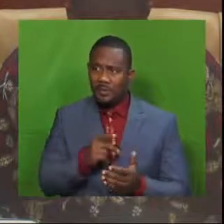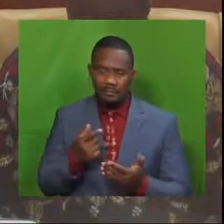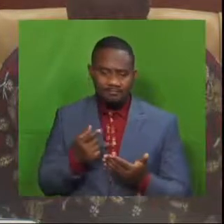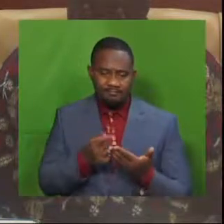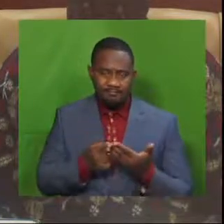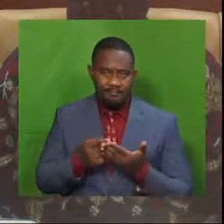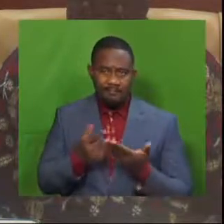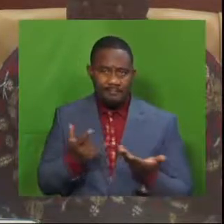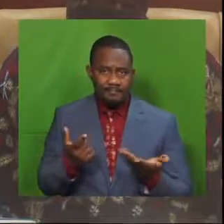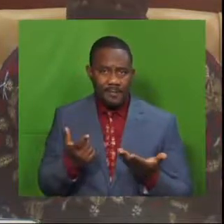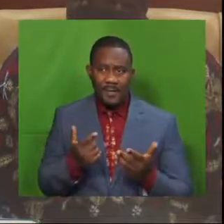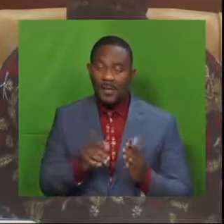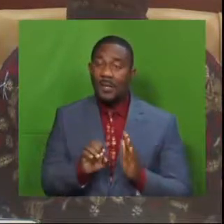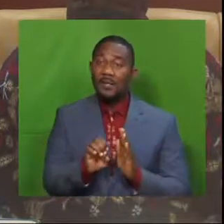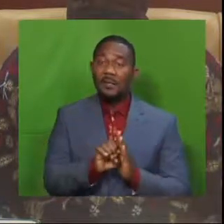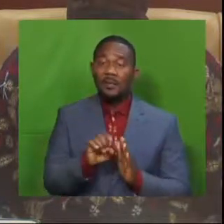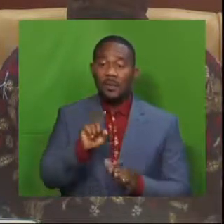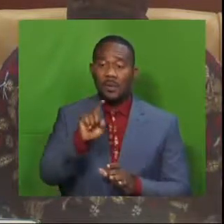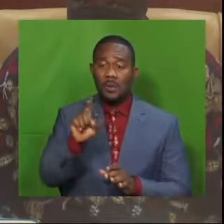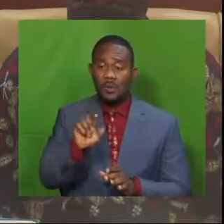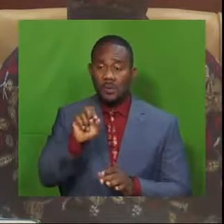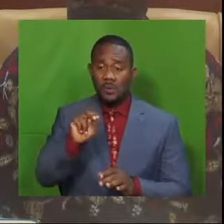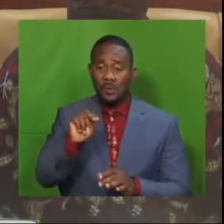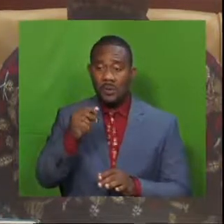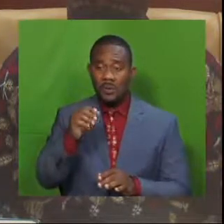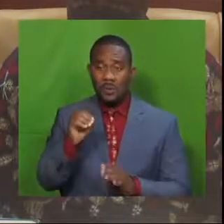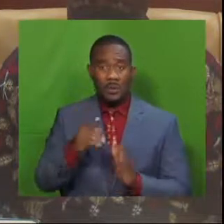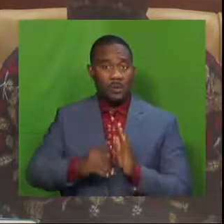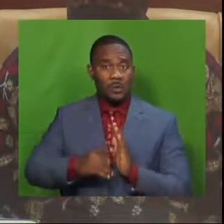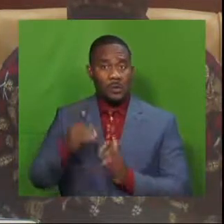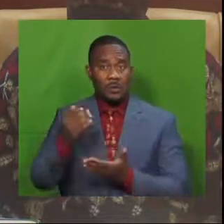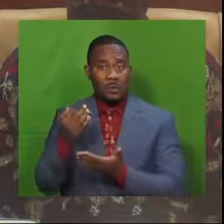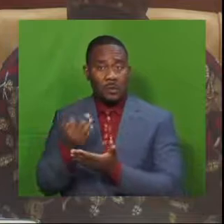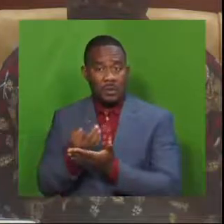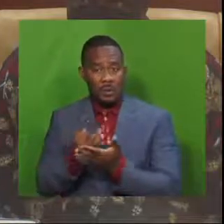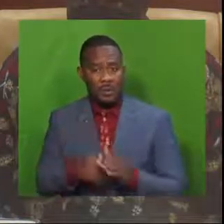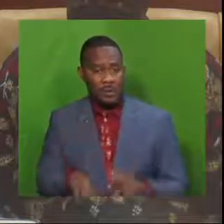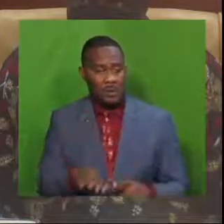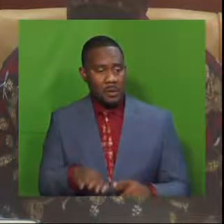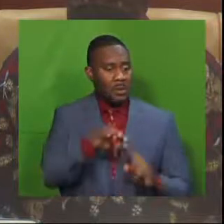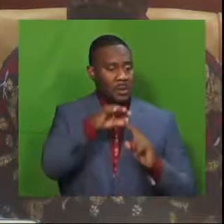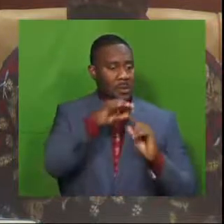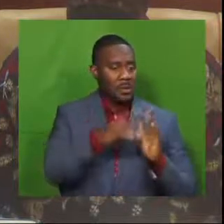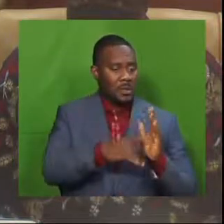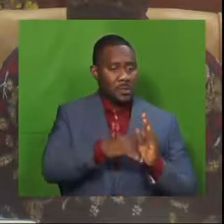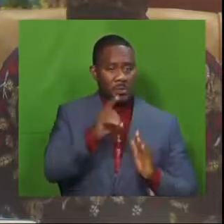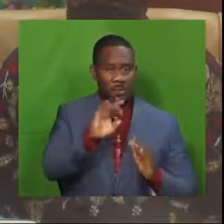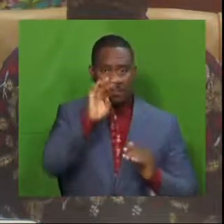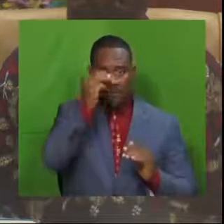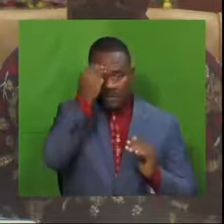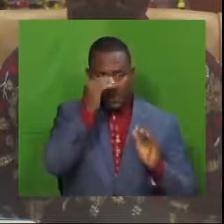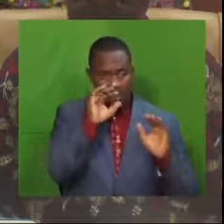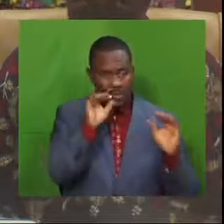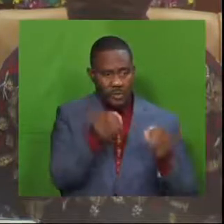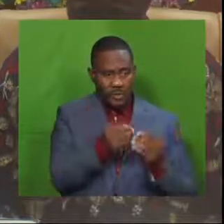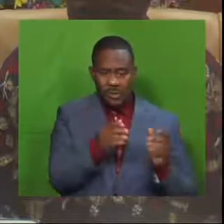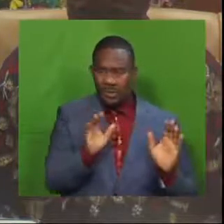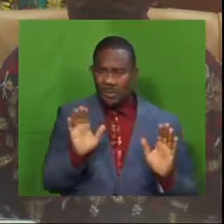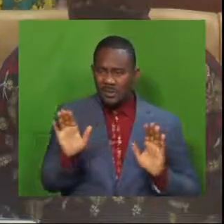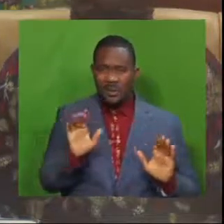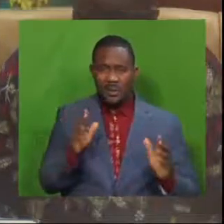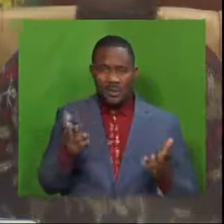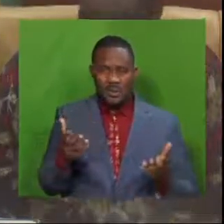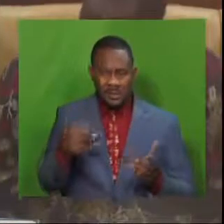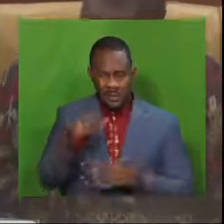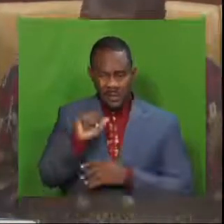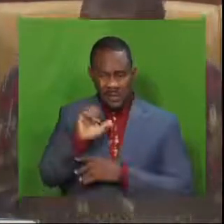is the Zongo Development Fund. Another one is the Special Development Ministry. The Speaker, in those